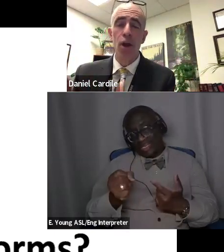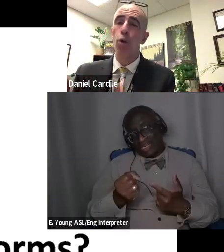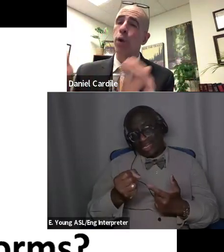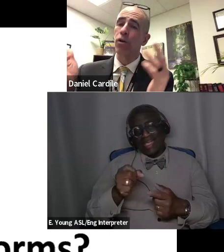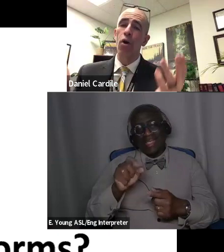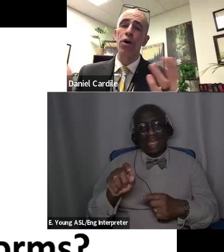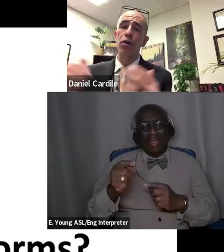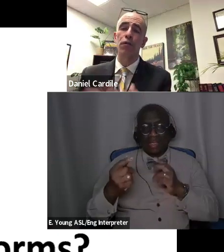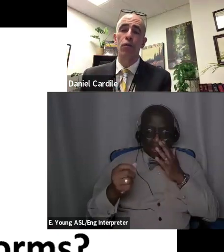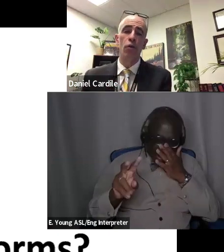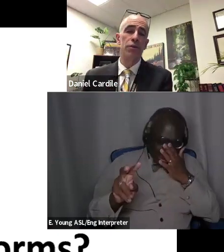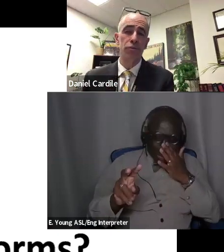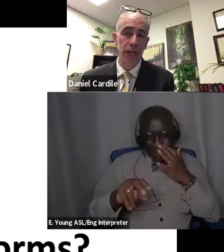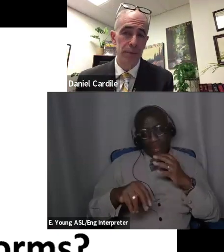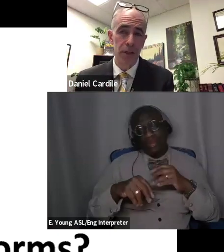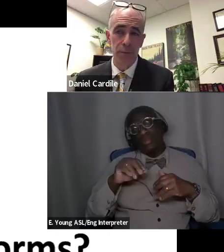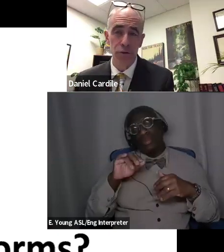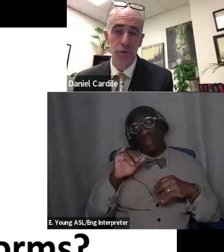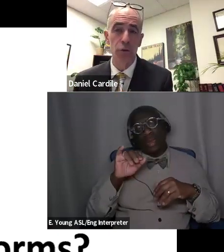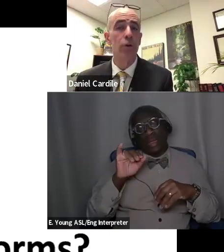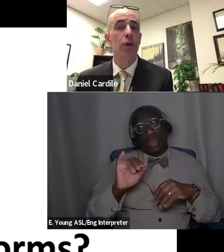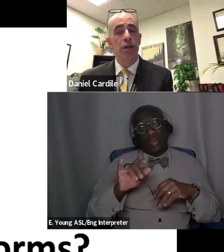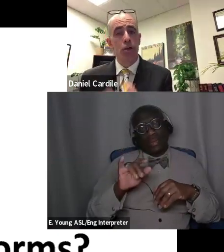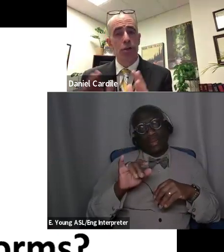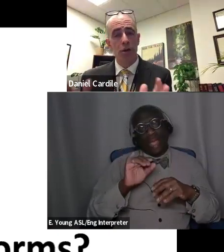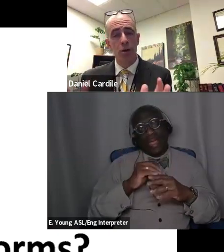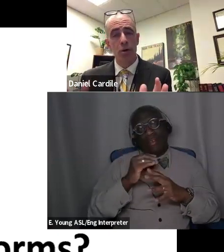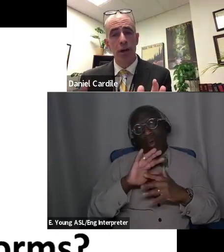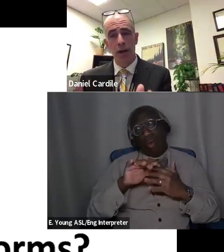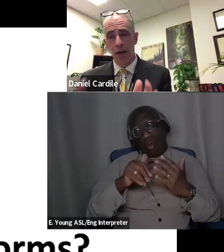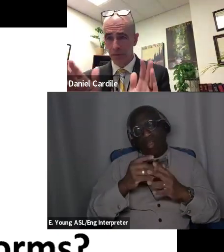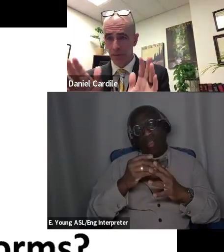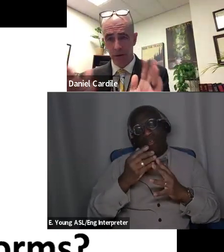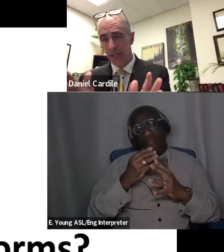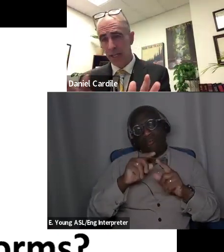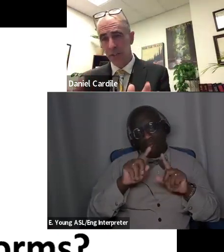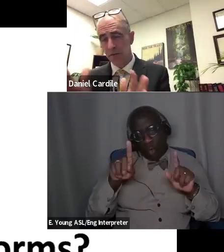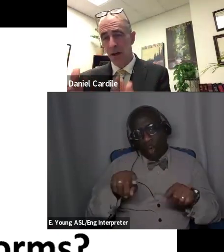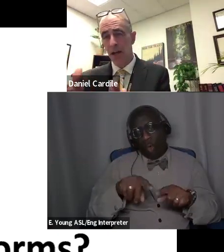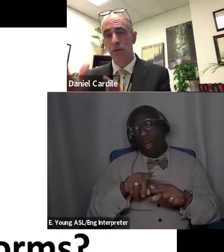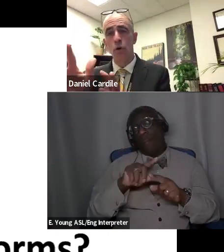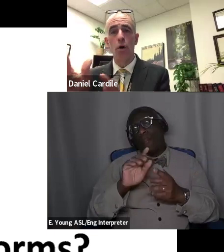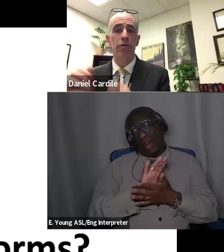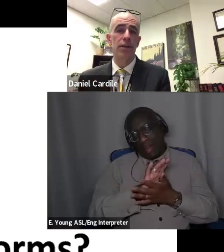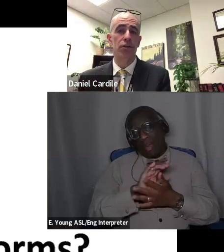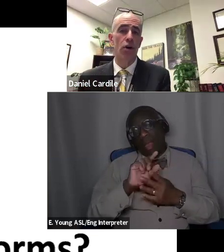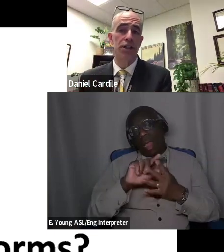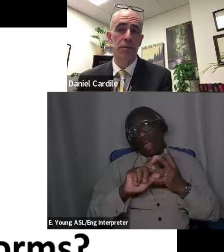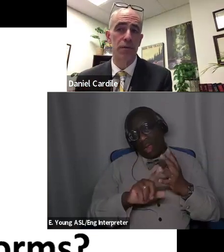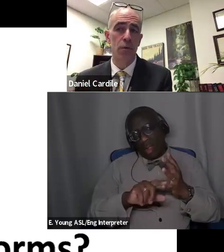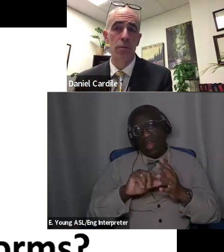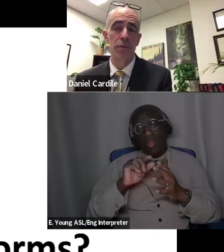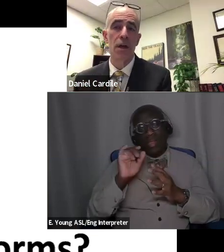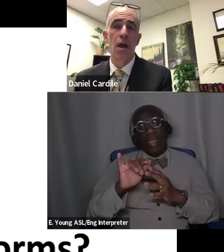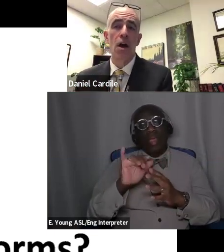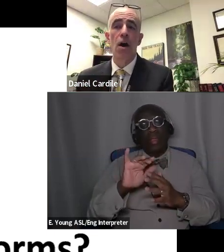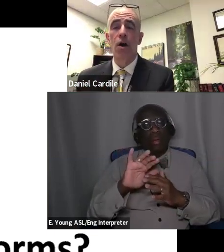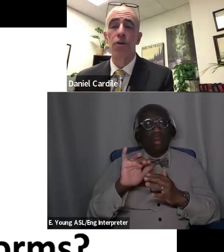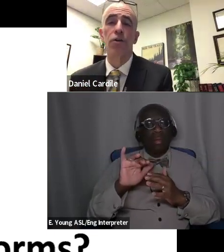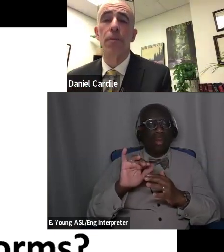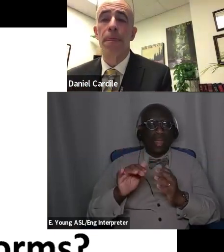mdcourts.gov, where all your forms, dreams come true. You can go there, and it's very easy to find all of these guardianship